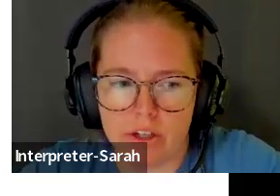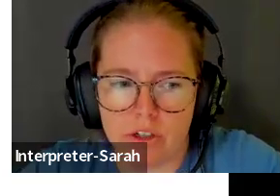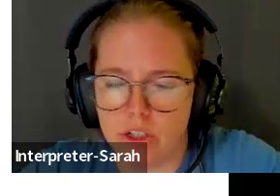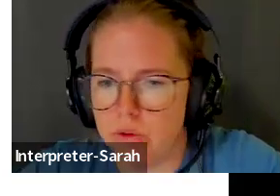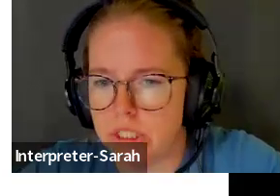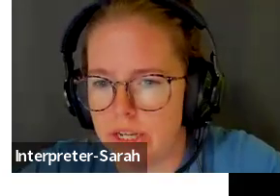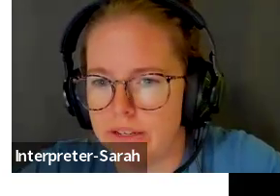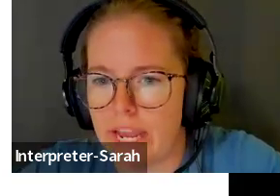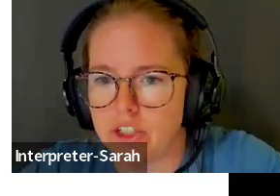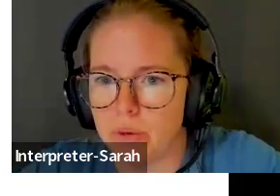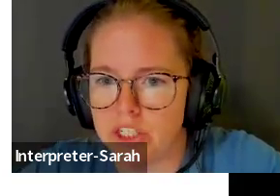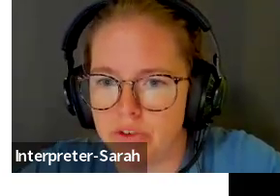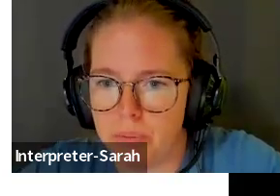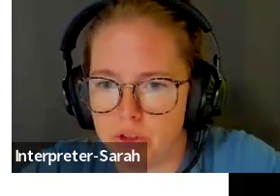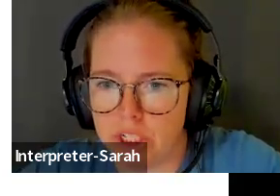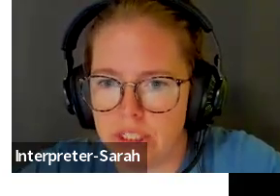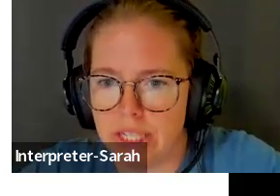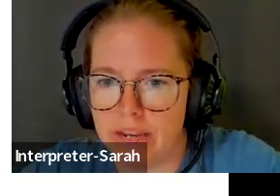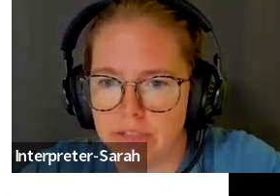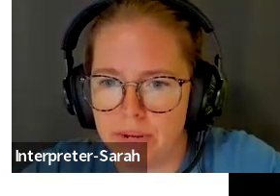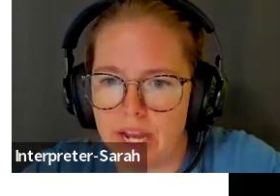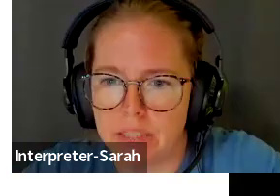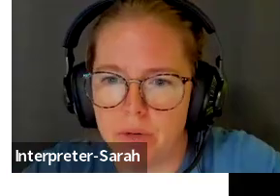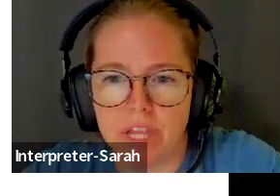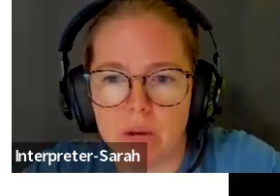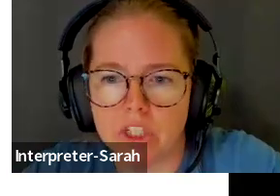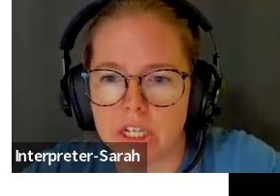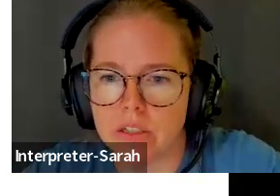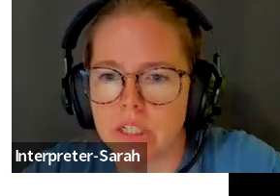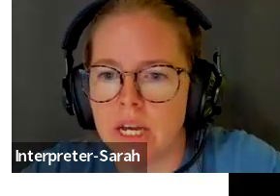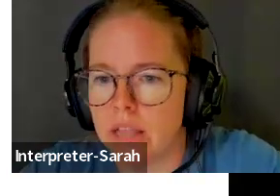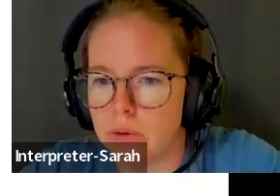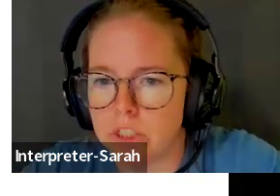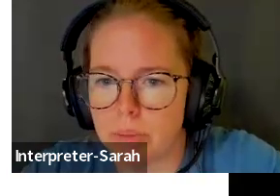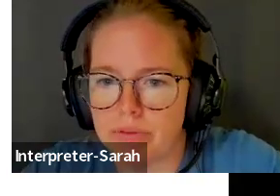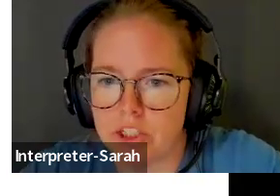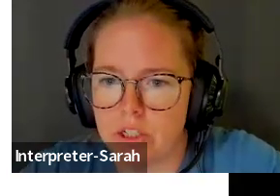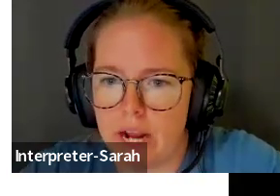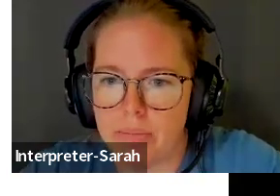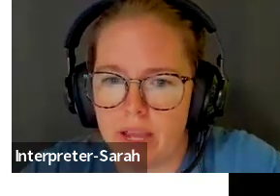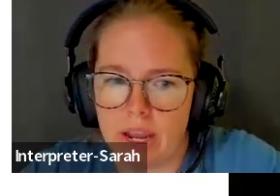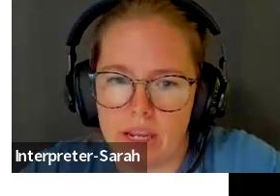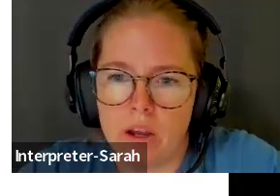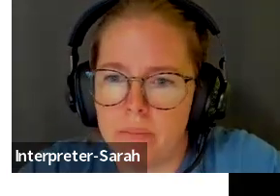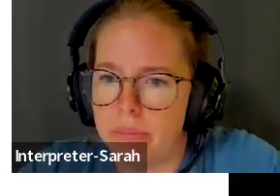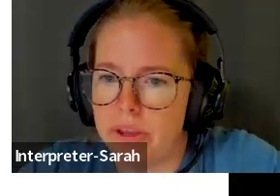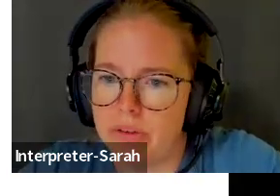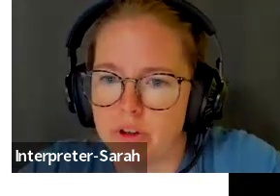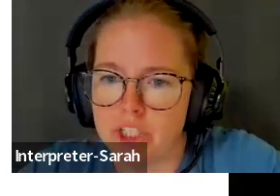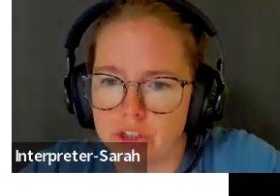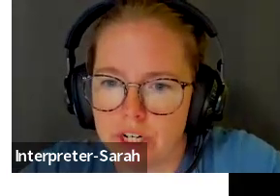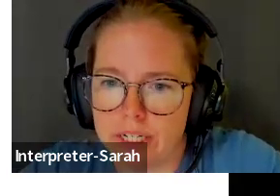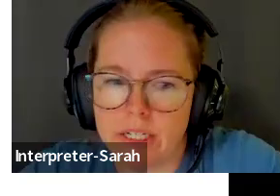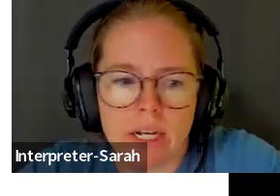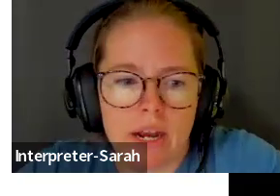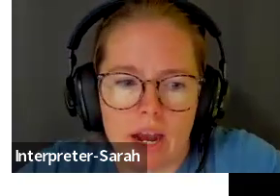chart that you can use to gauge the range of emotions. Like if somebody has minimal language skills, language deprivation at play, maybe